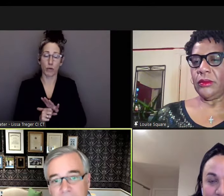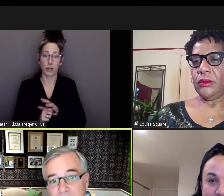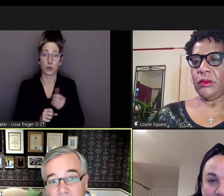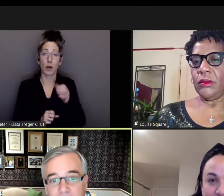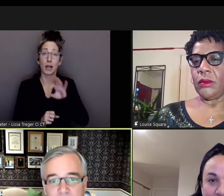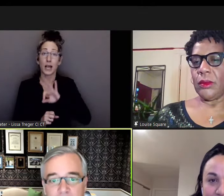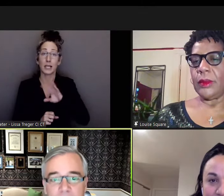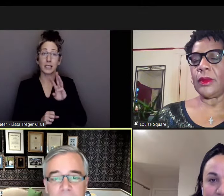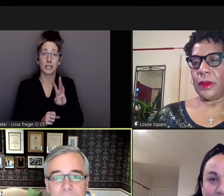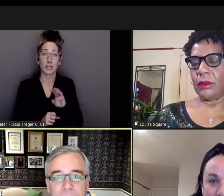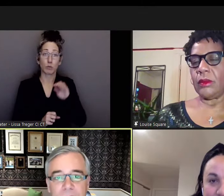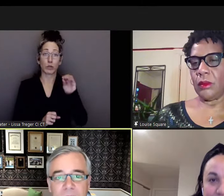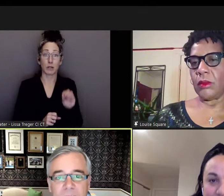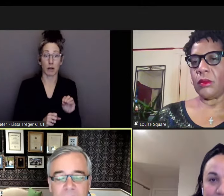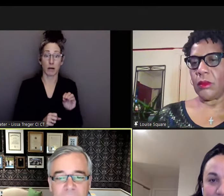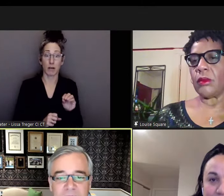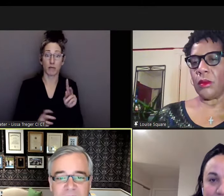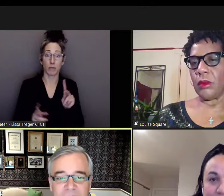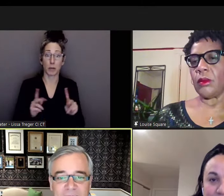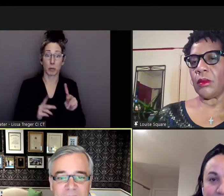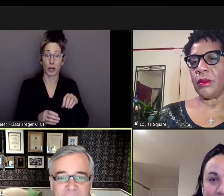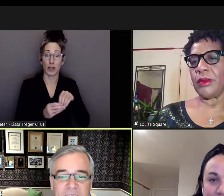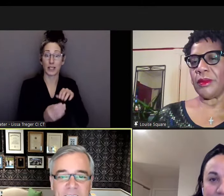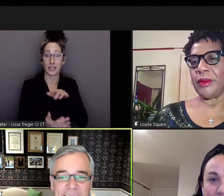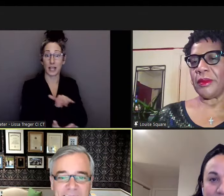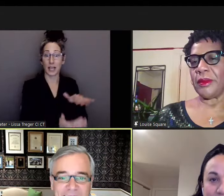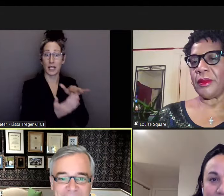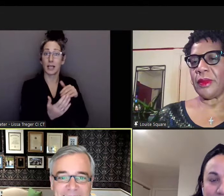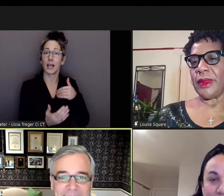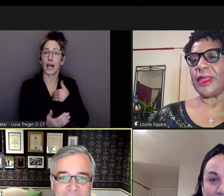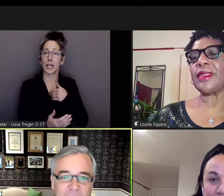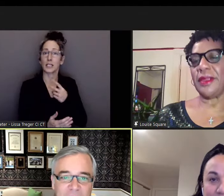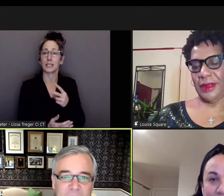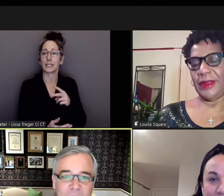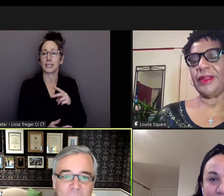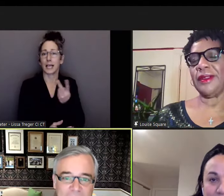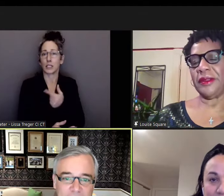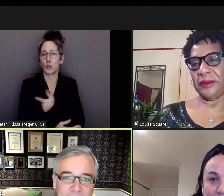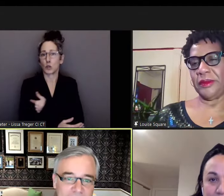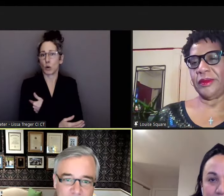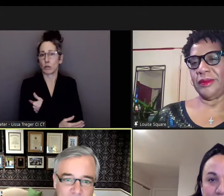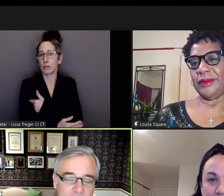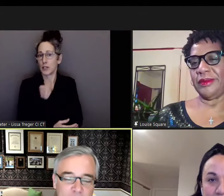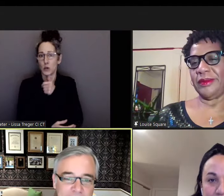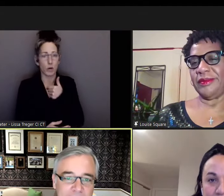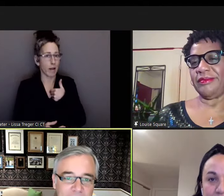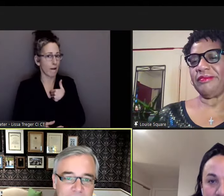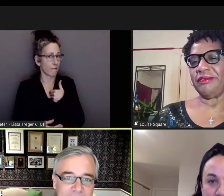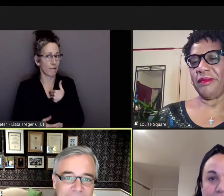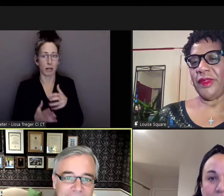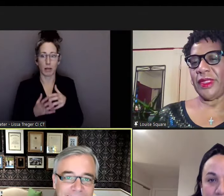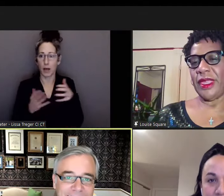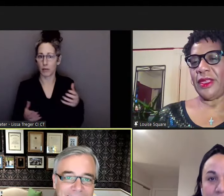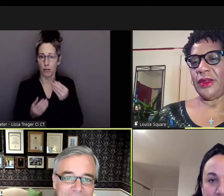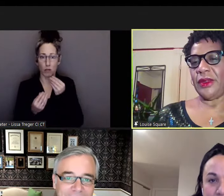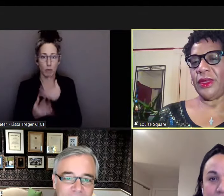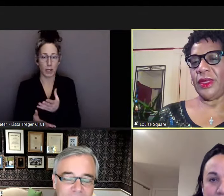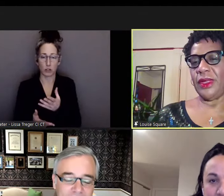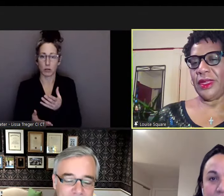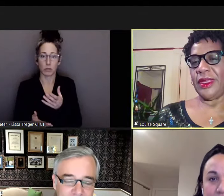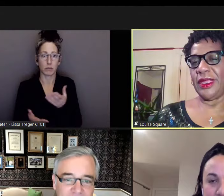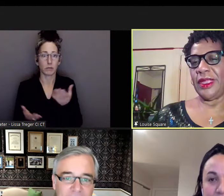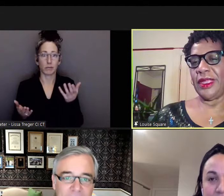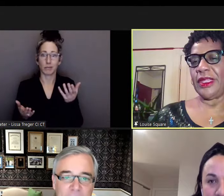study got the second dose. So that means I have very, very little data to talk about what happens after just one dose. Thank